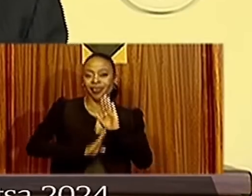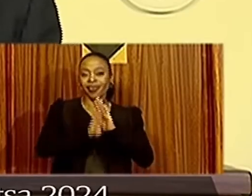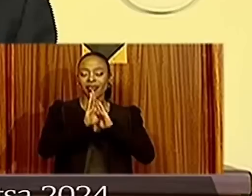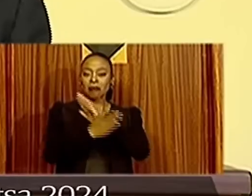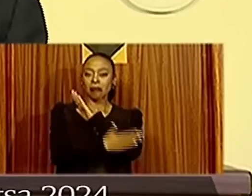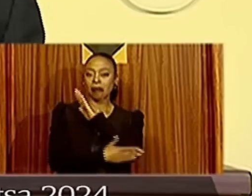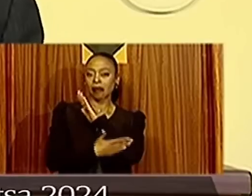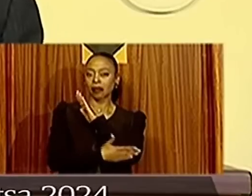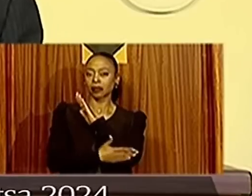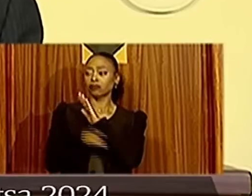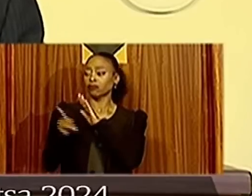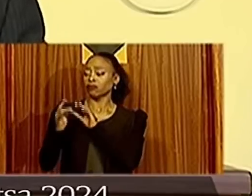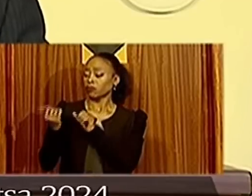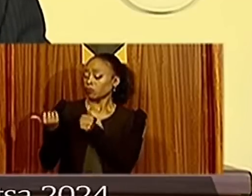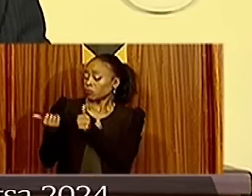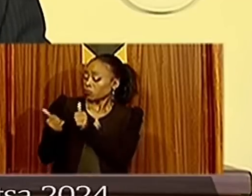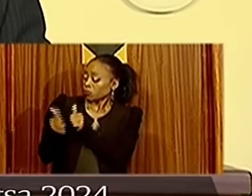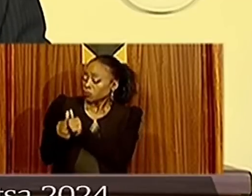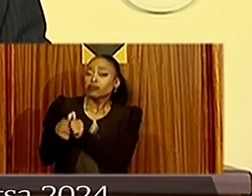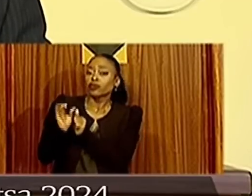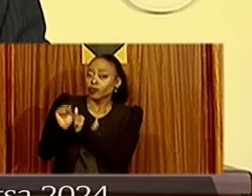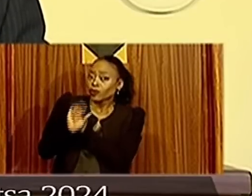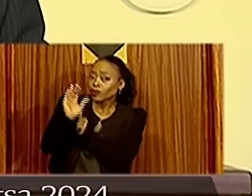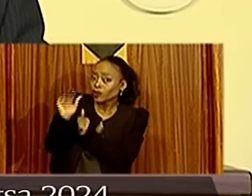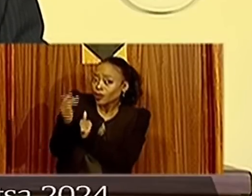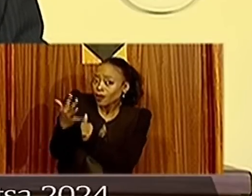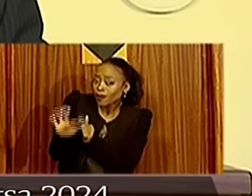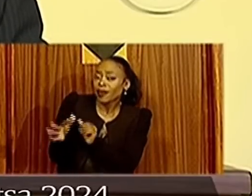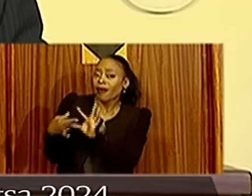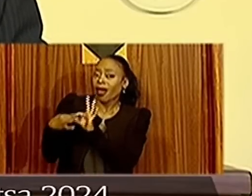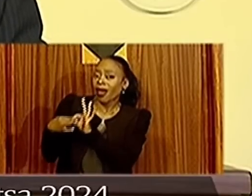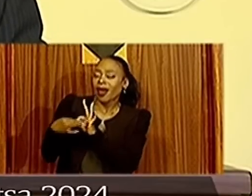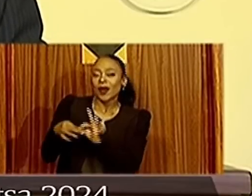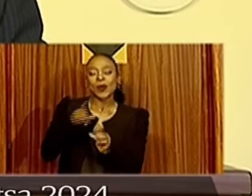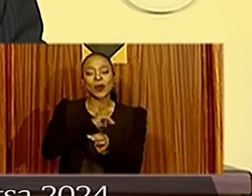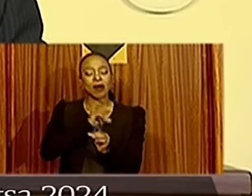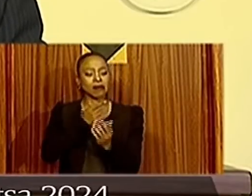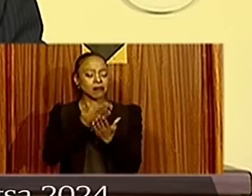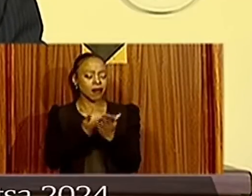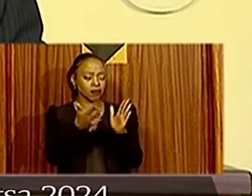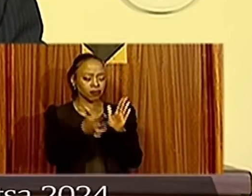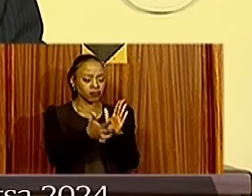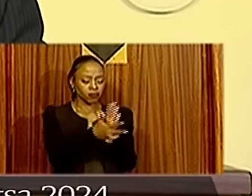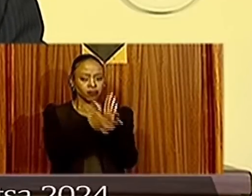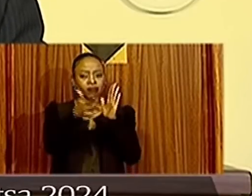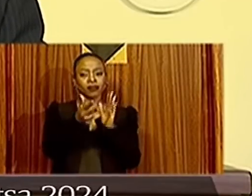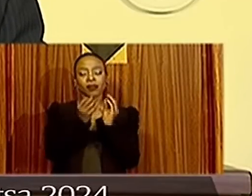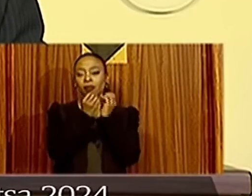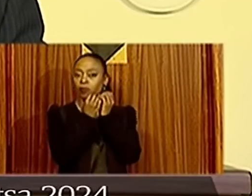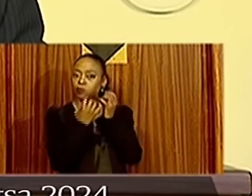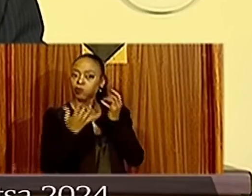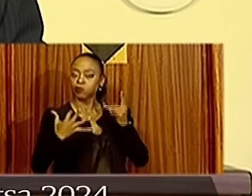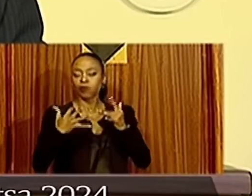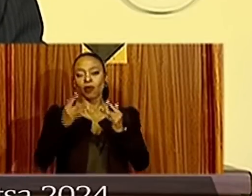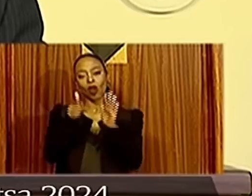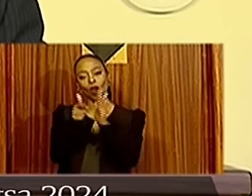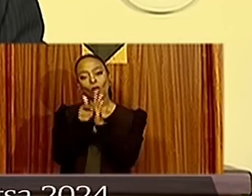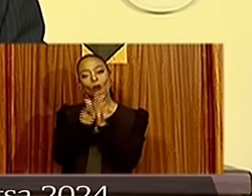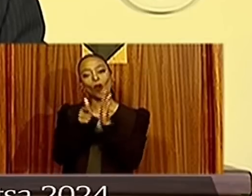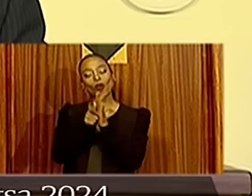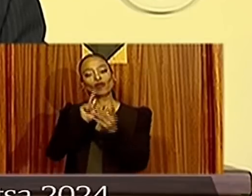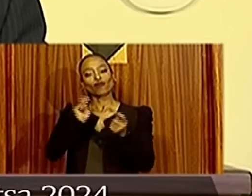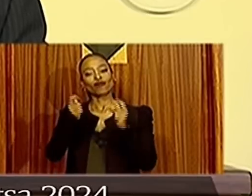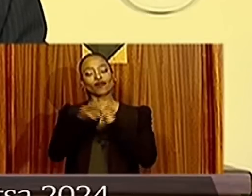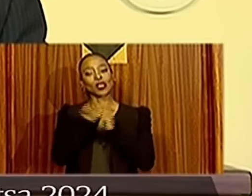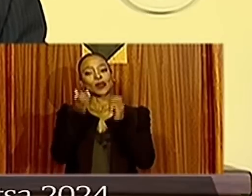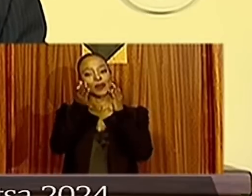have worked alongside South Africans to consider and pass several transformative laws. They